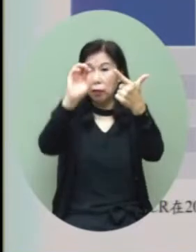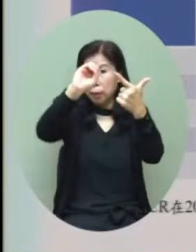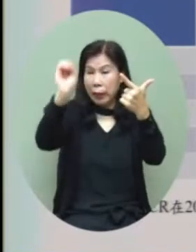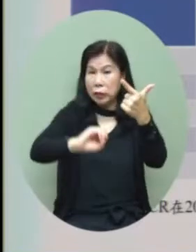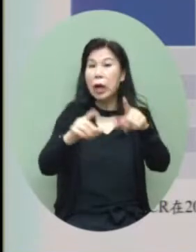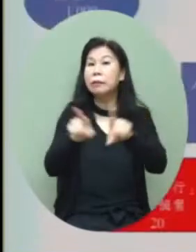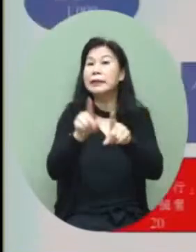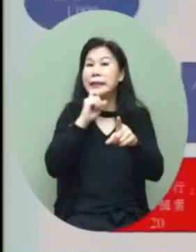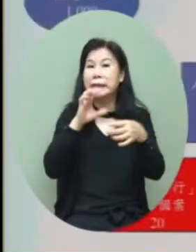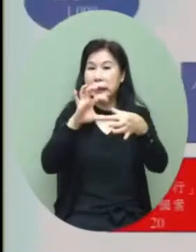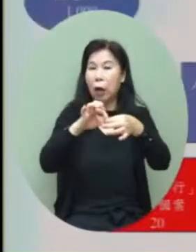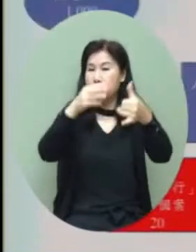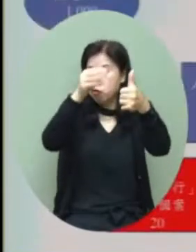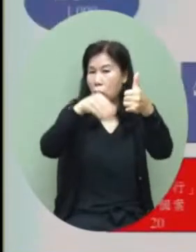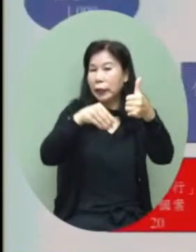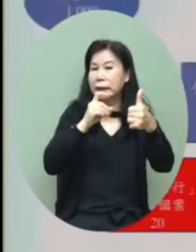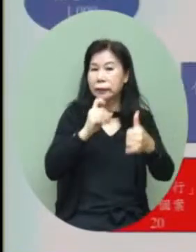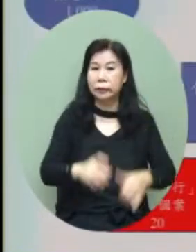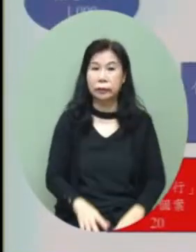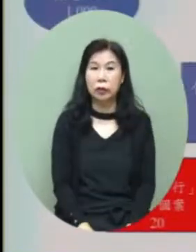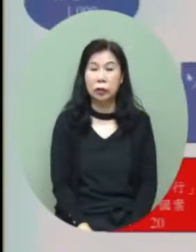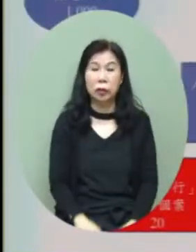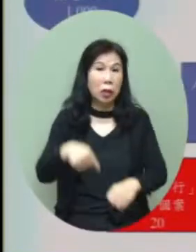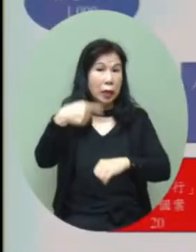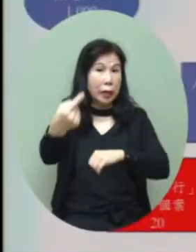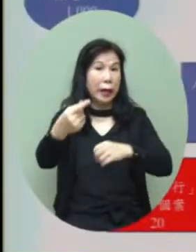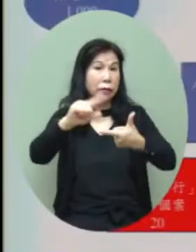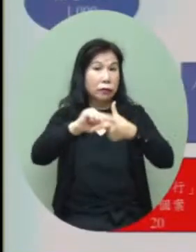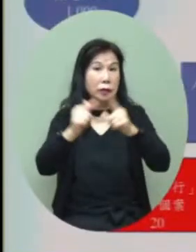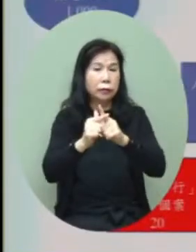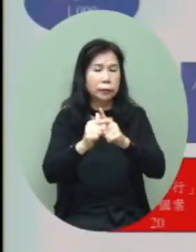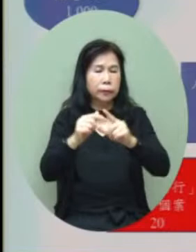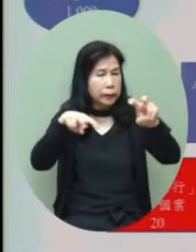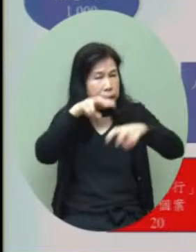identified about 80% of those cases.